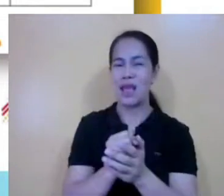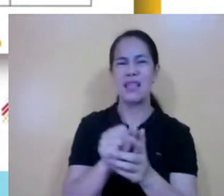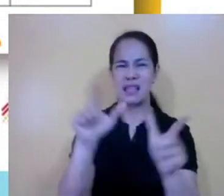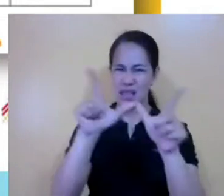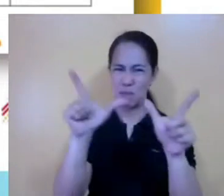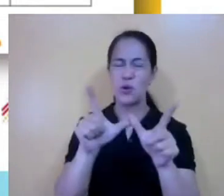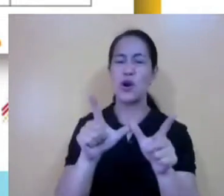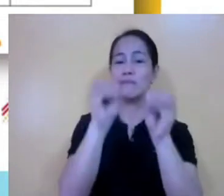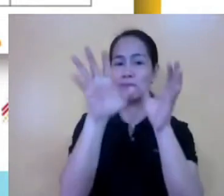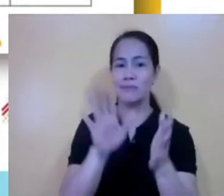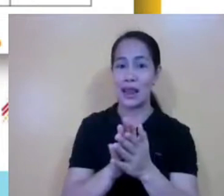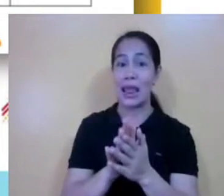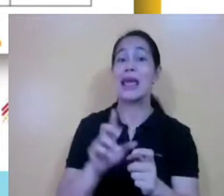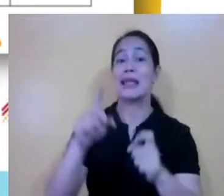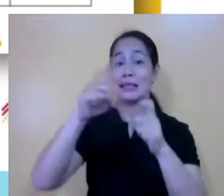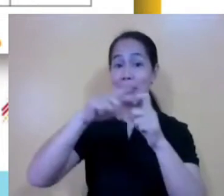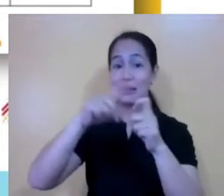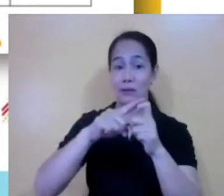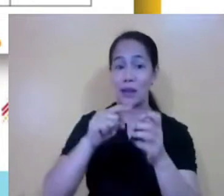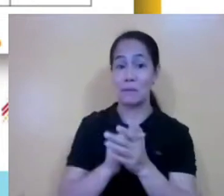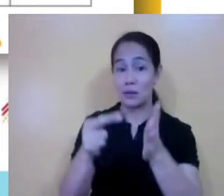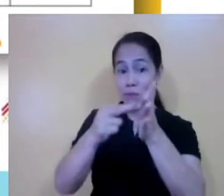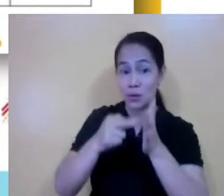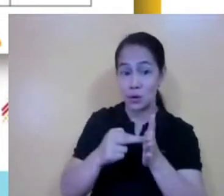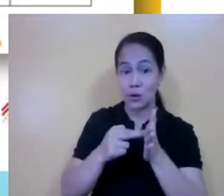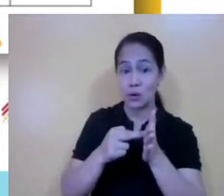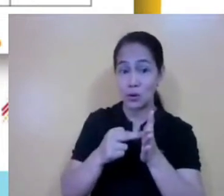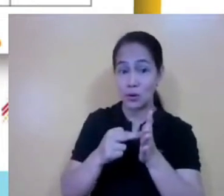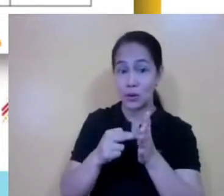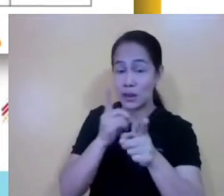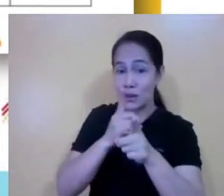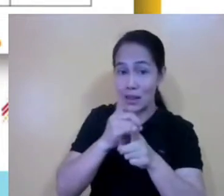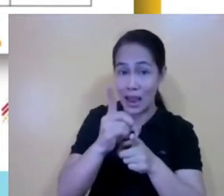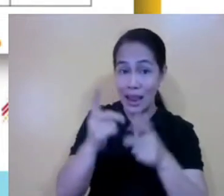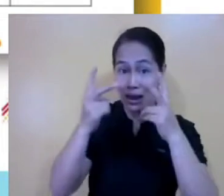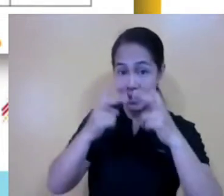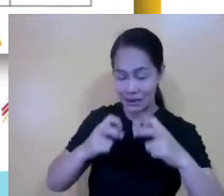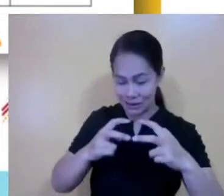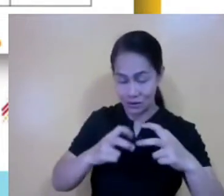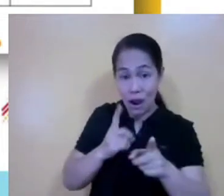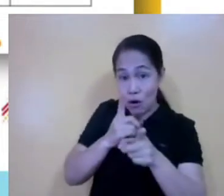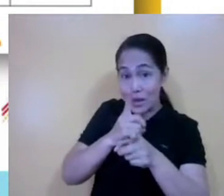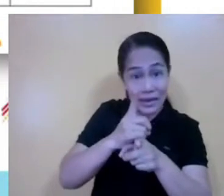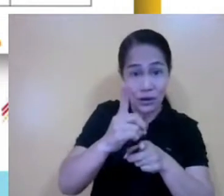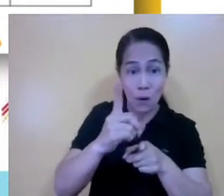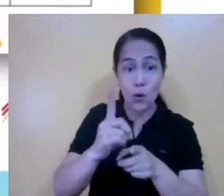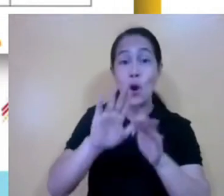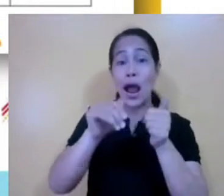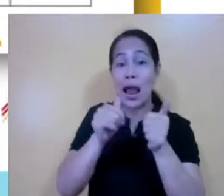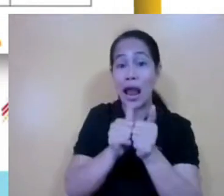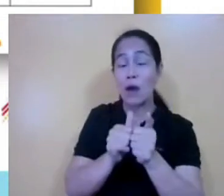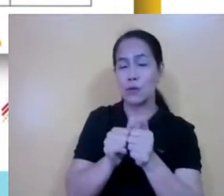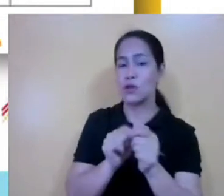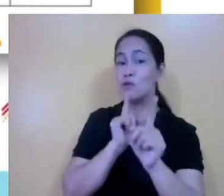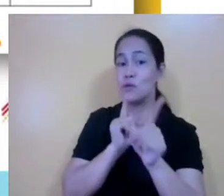those information being requested, you have there the the directions on how you will answer this reflection